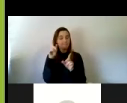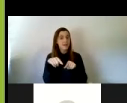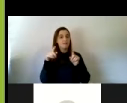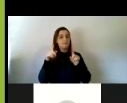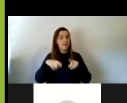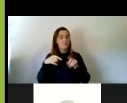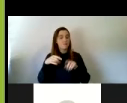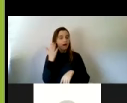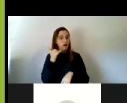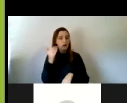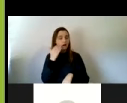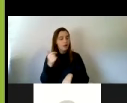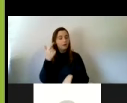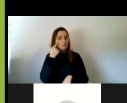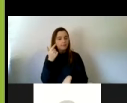well.